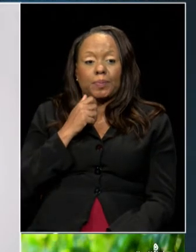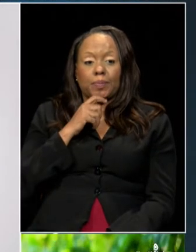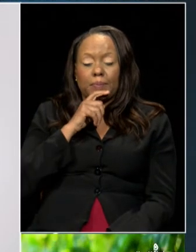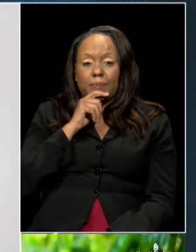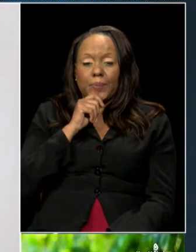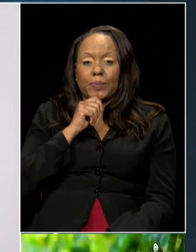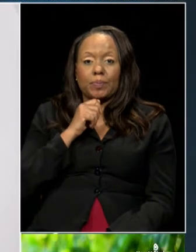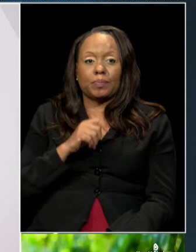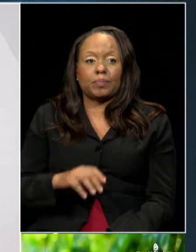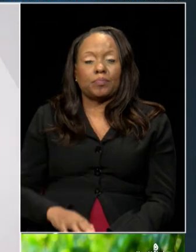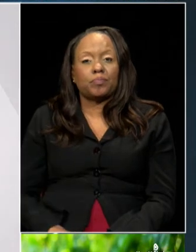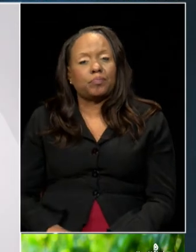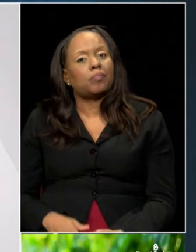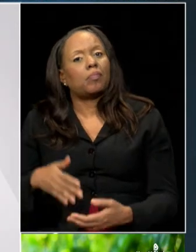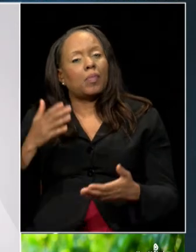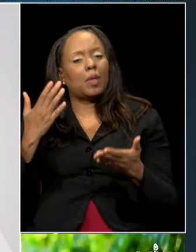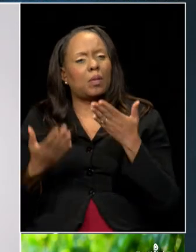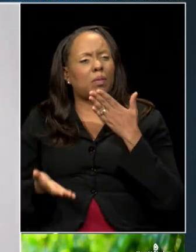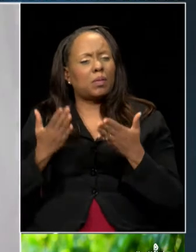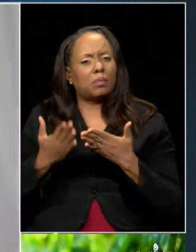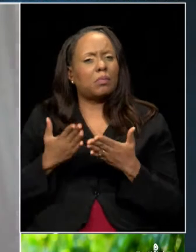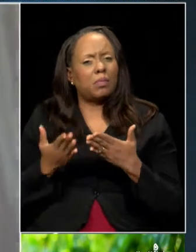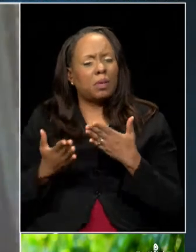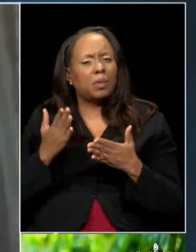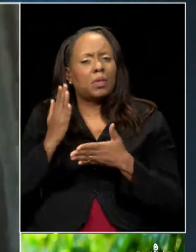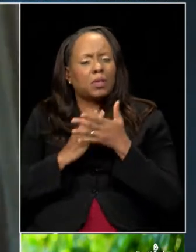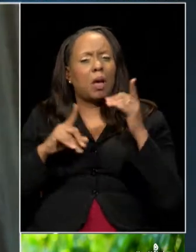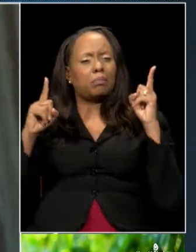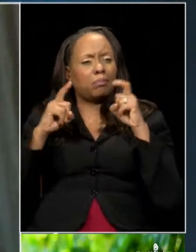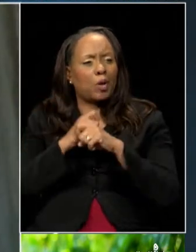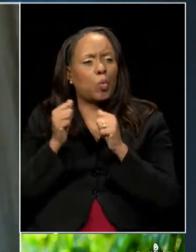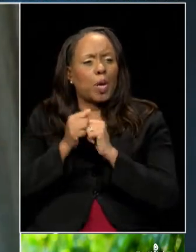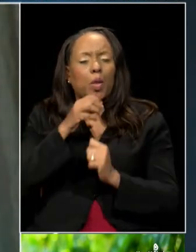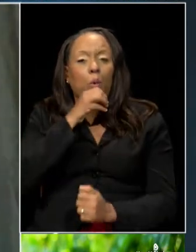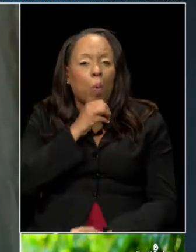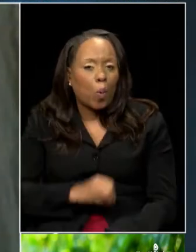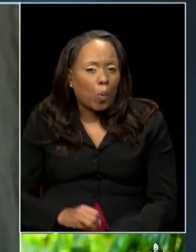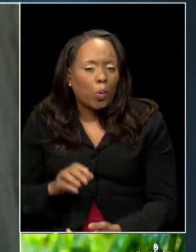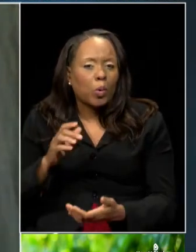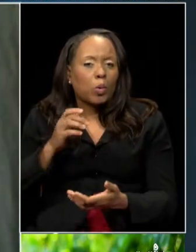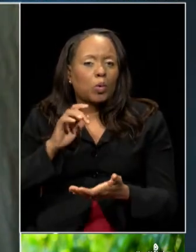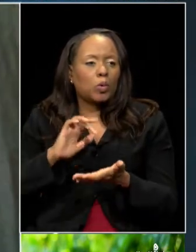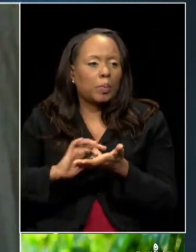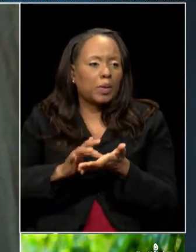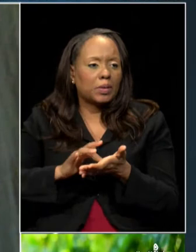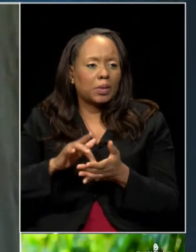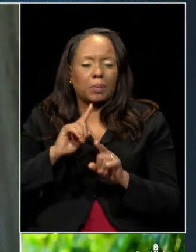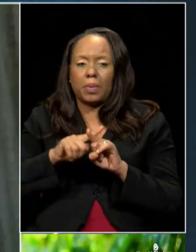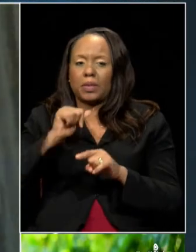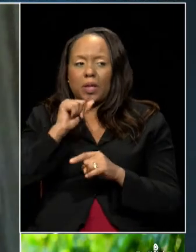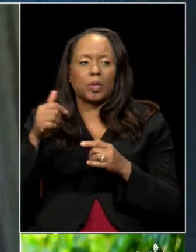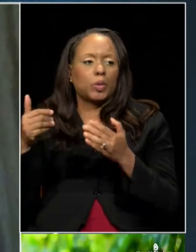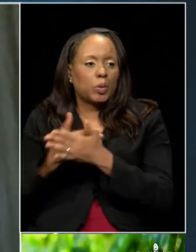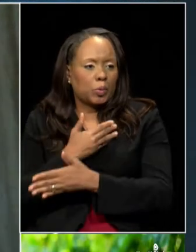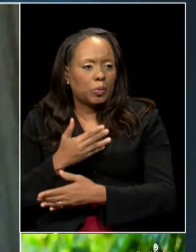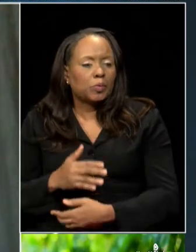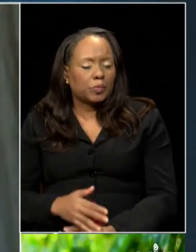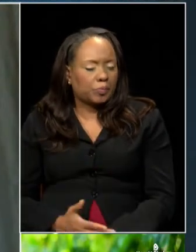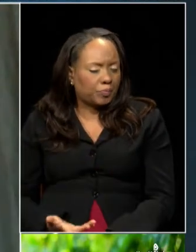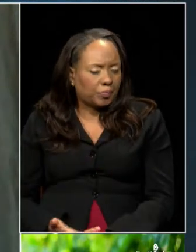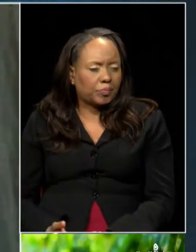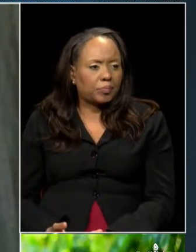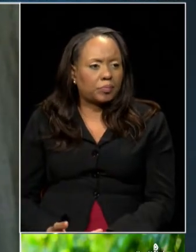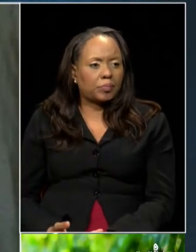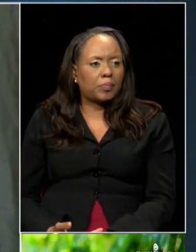be an association with some of the older medications, not the newer medications. Okay. But certainly, again, it's just